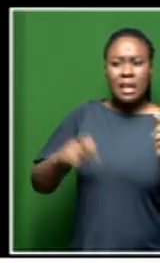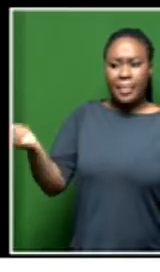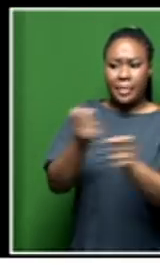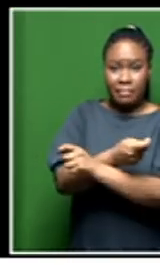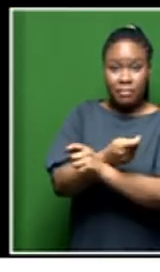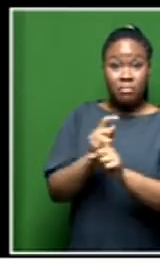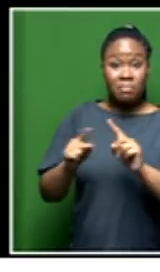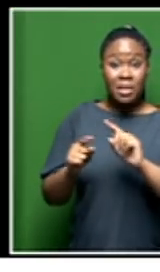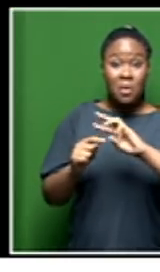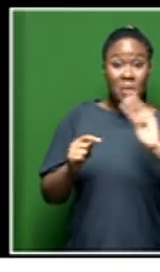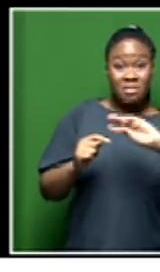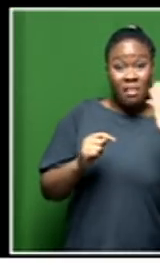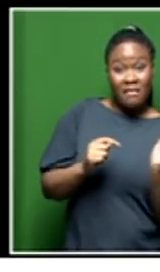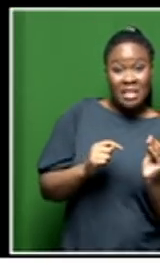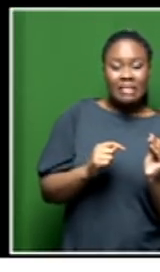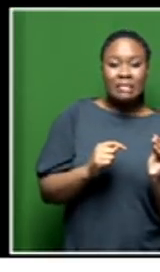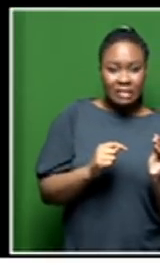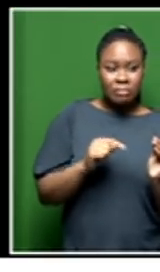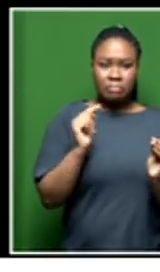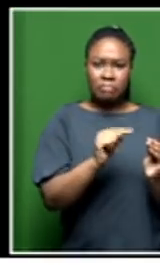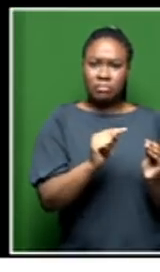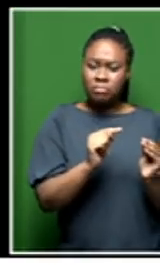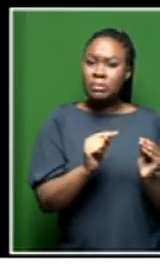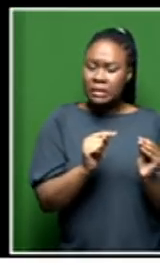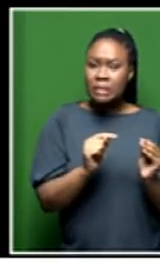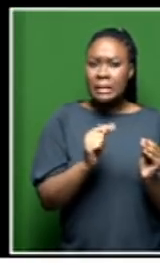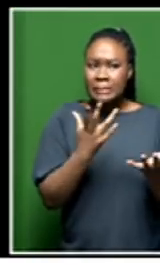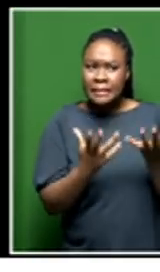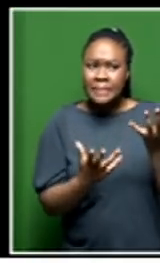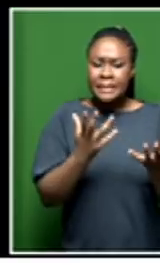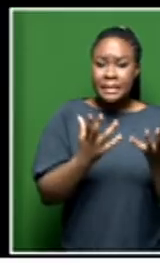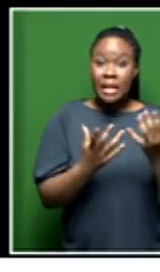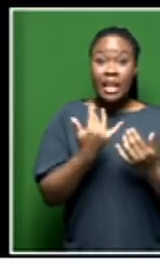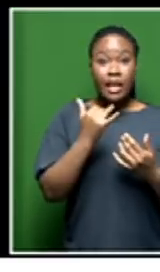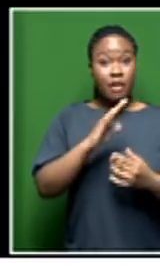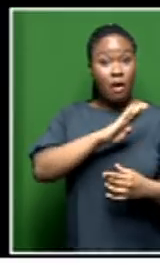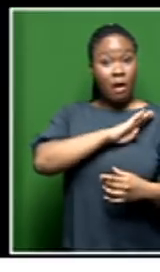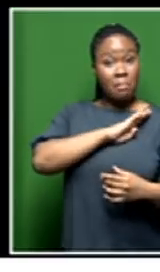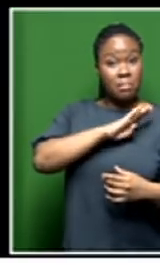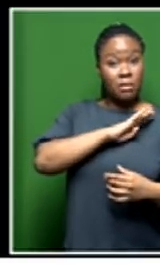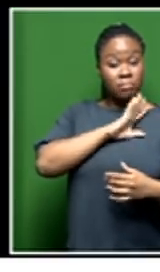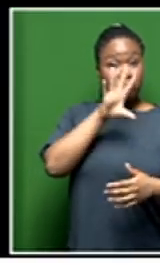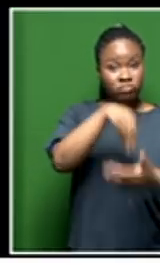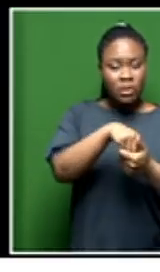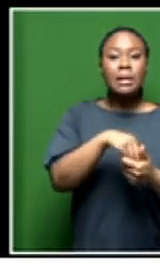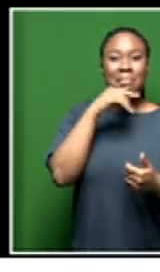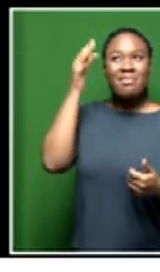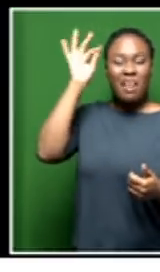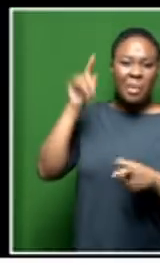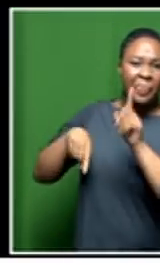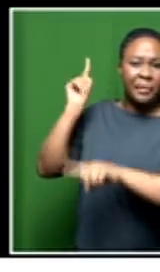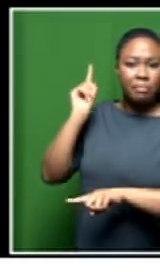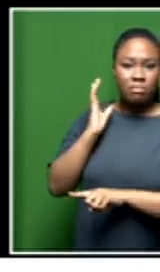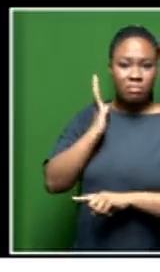in the Western African region, there is also an opportunity that once you're in the army, you can also overthrow the government